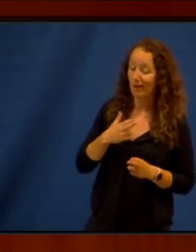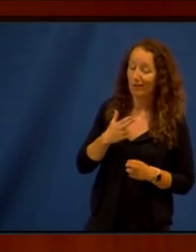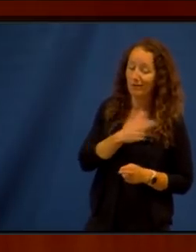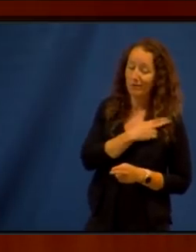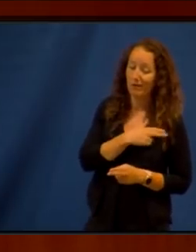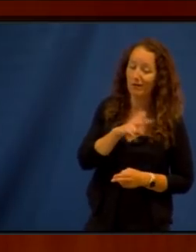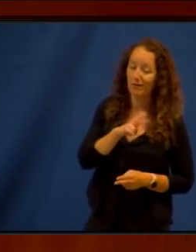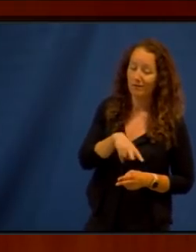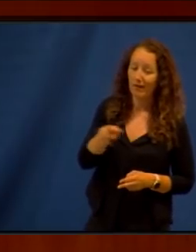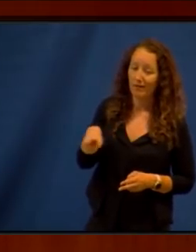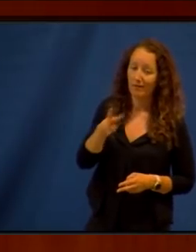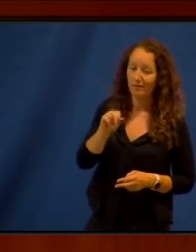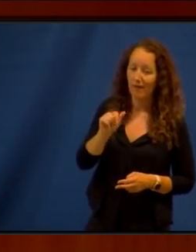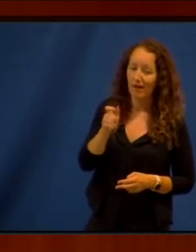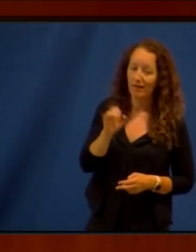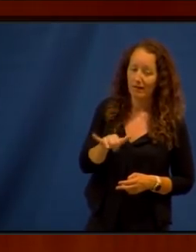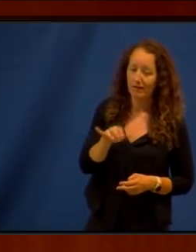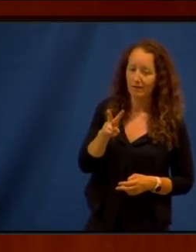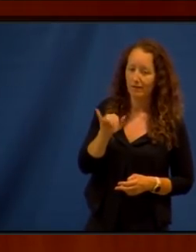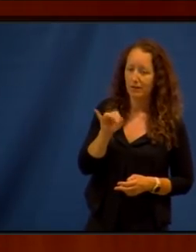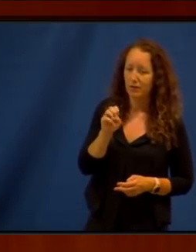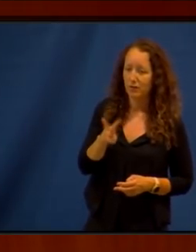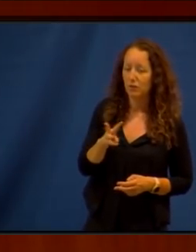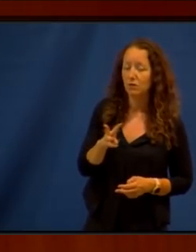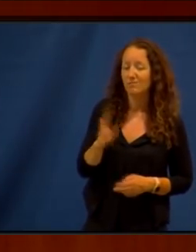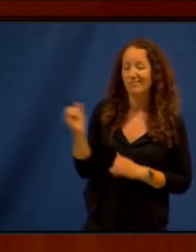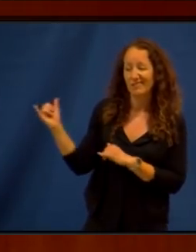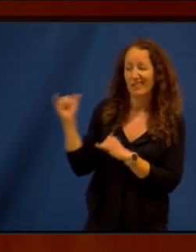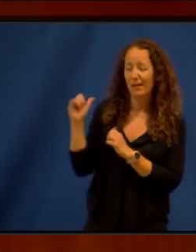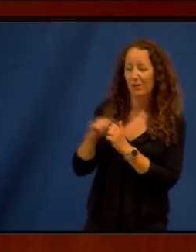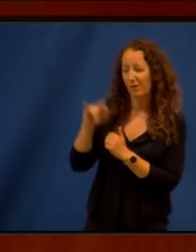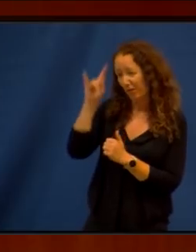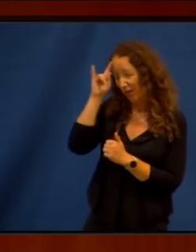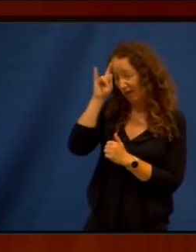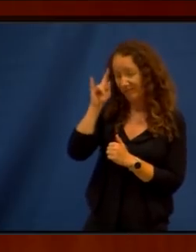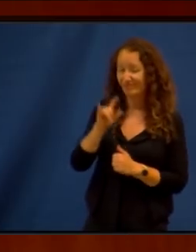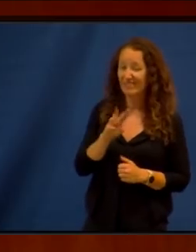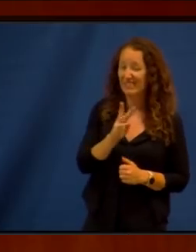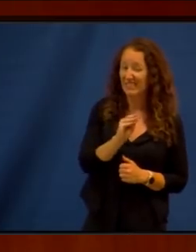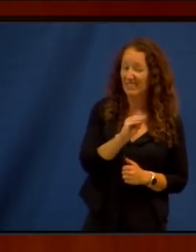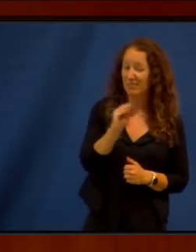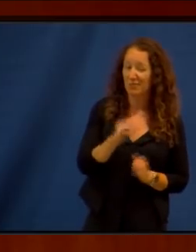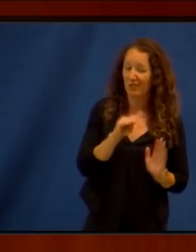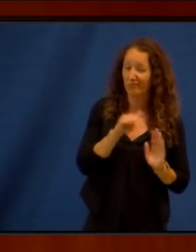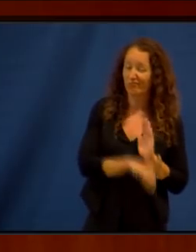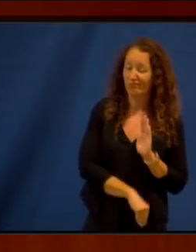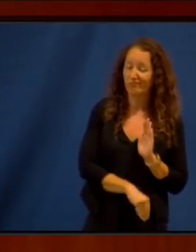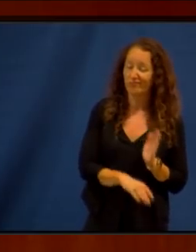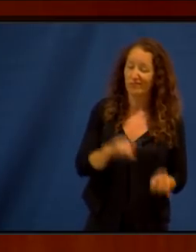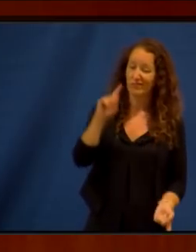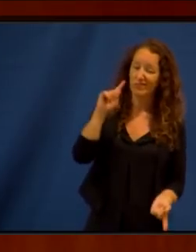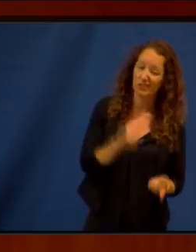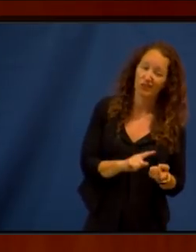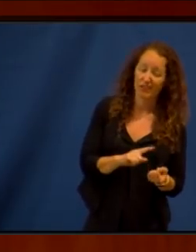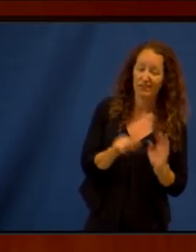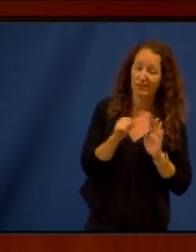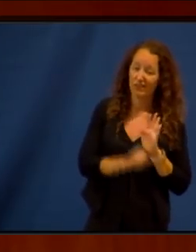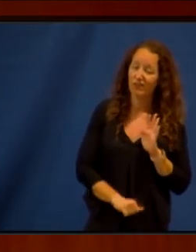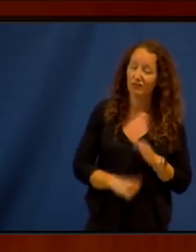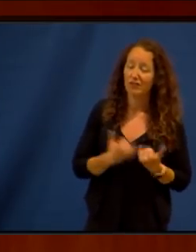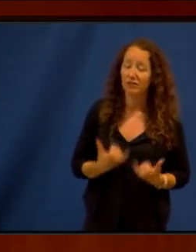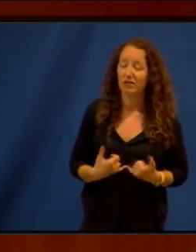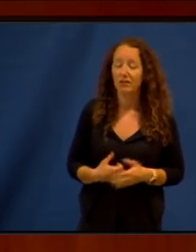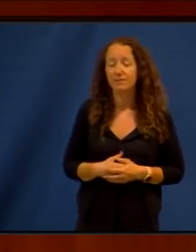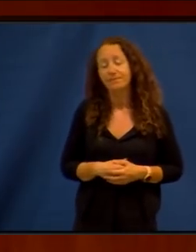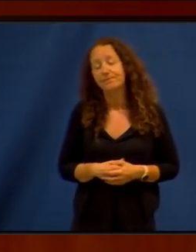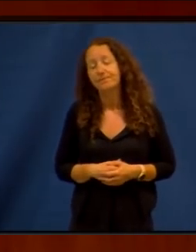what Mike had mentioned earlier, we're seeing about a 60% decline in our surgical volumes. And